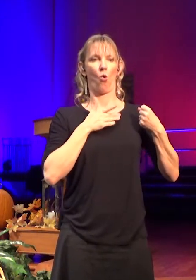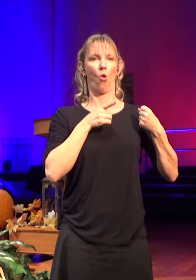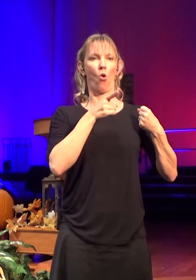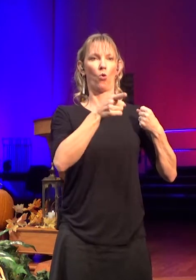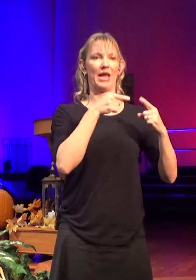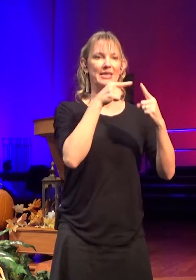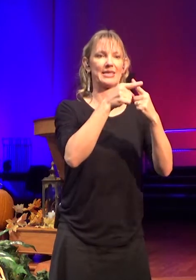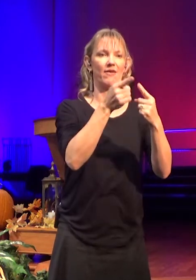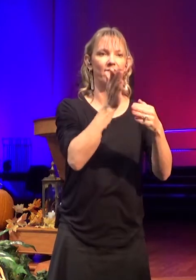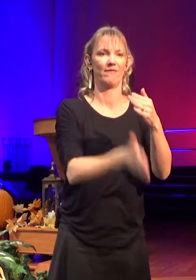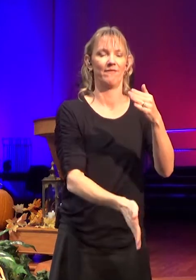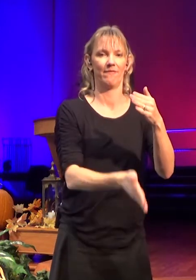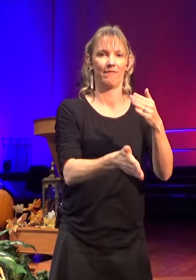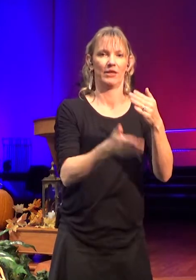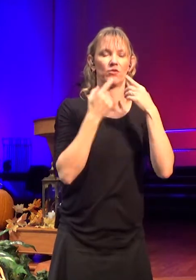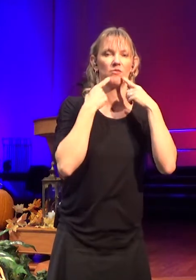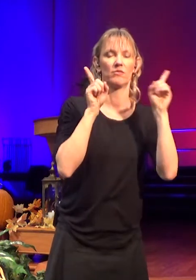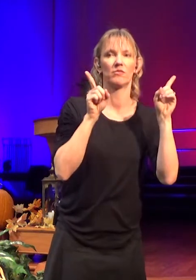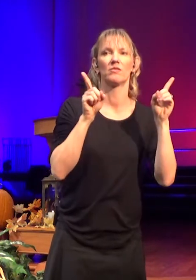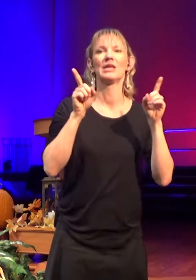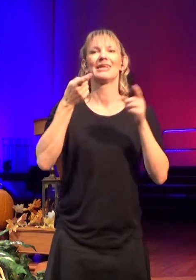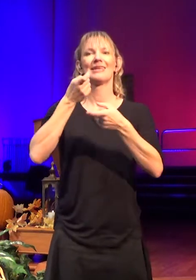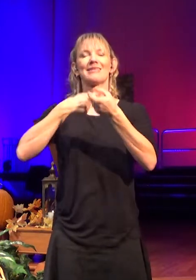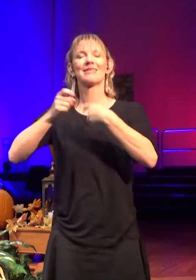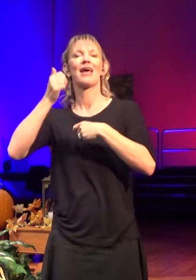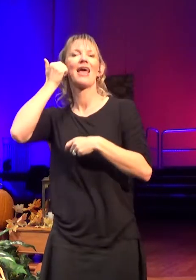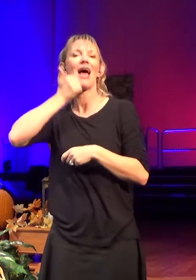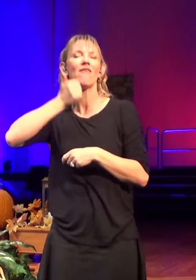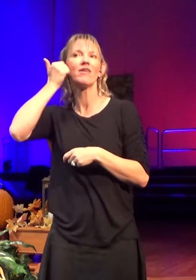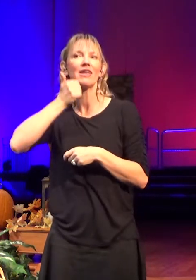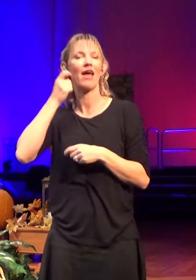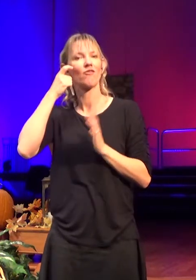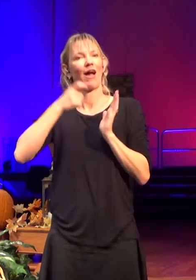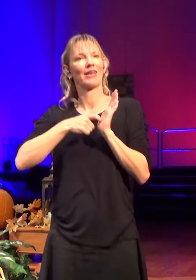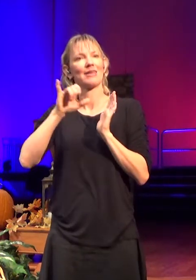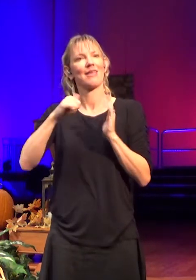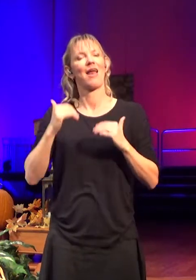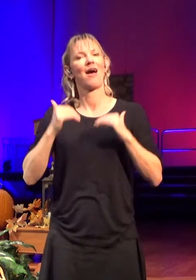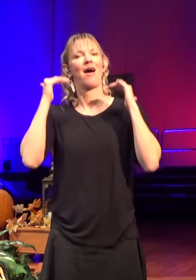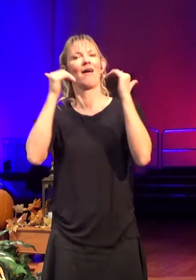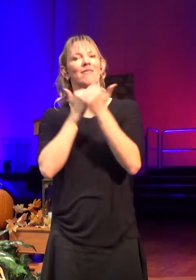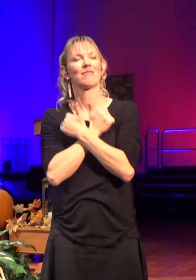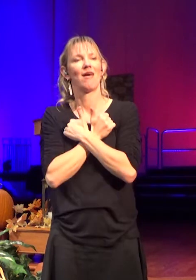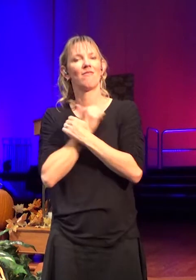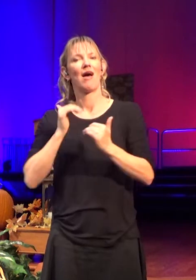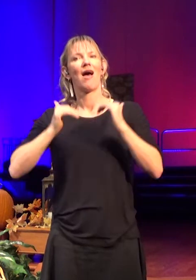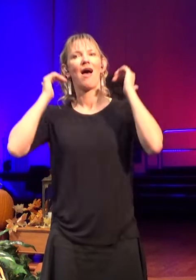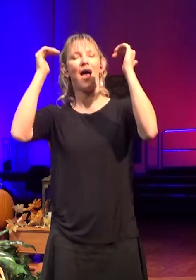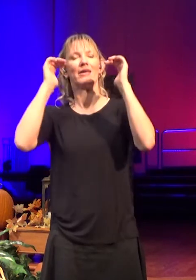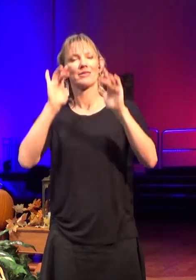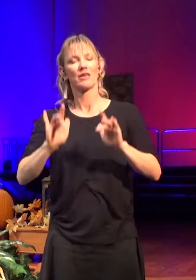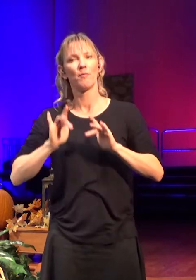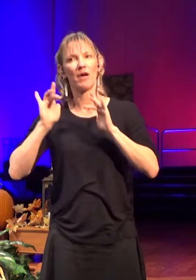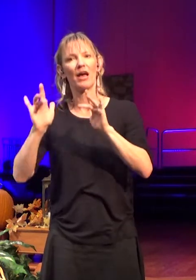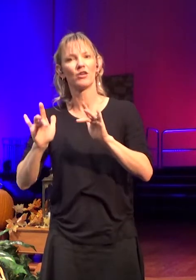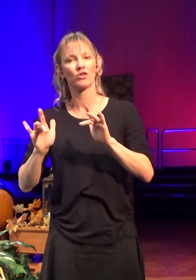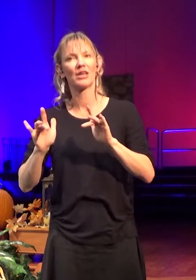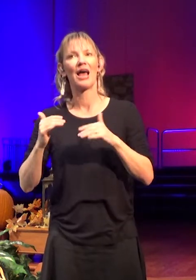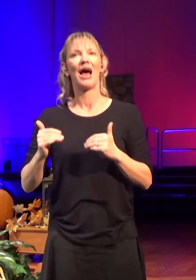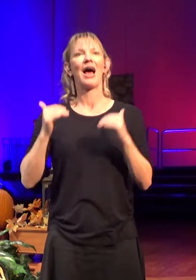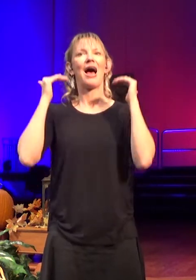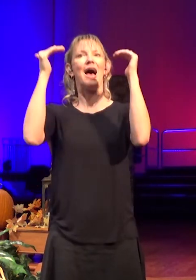for, that it's the opportunity each and every day to realize that highest love, that highest